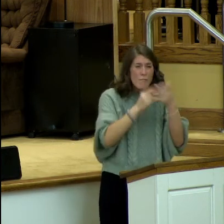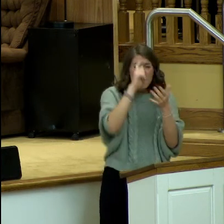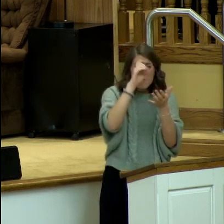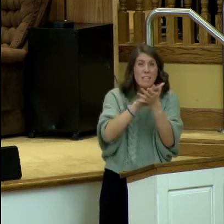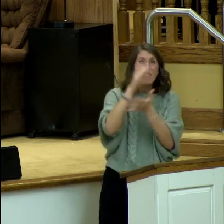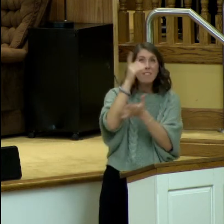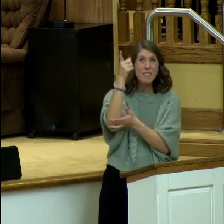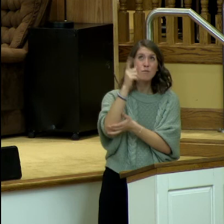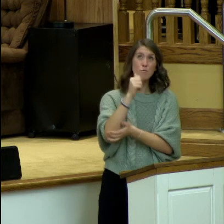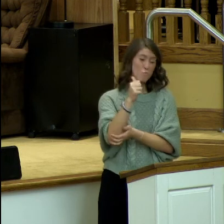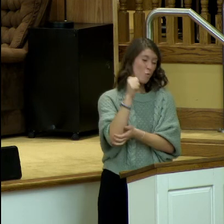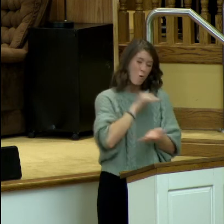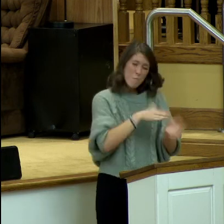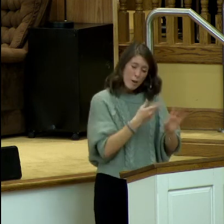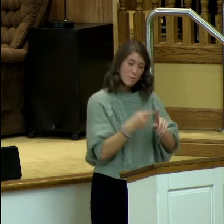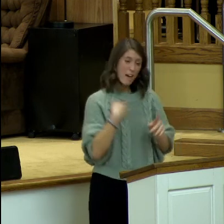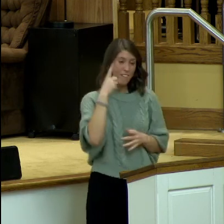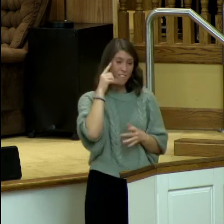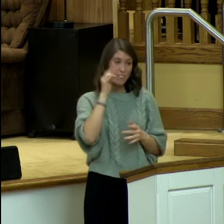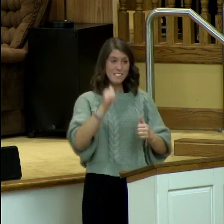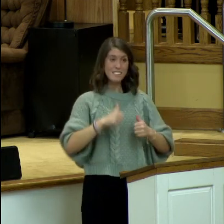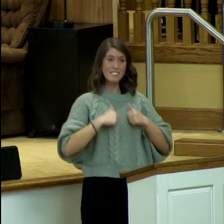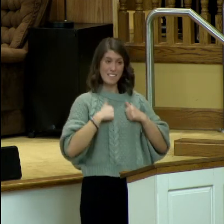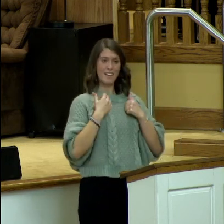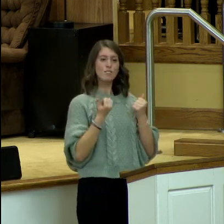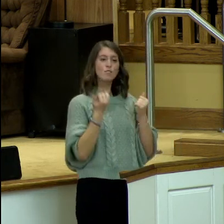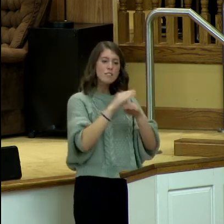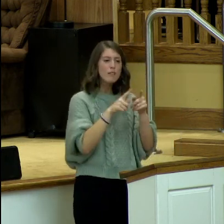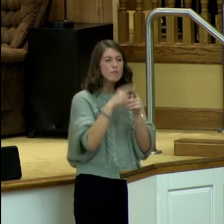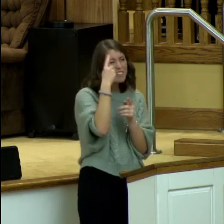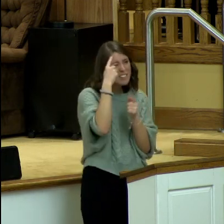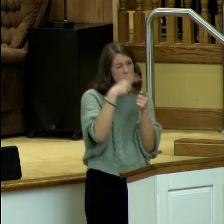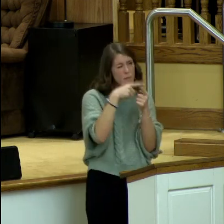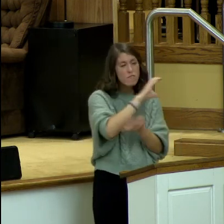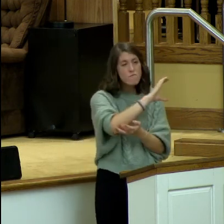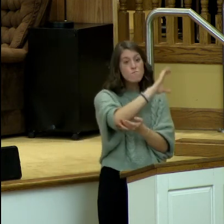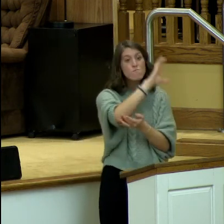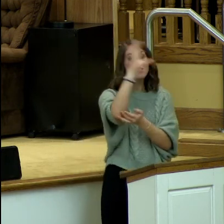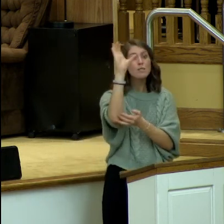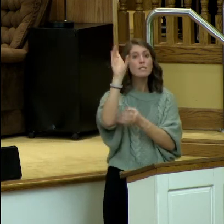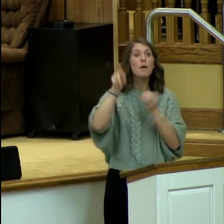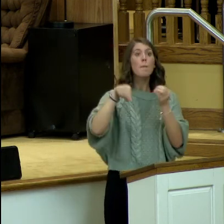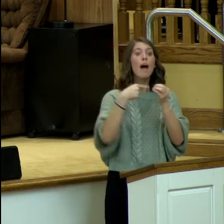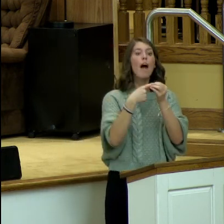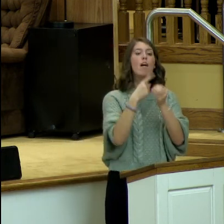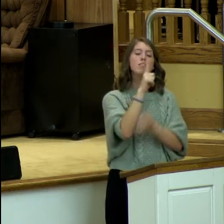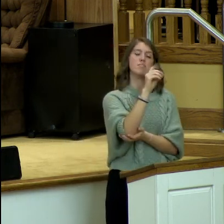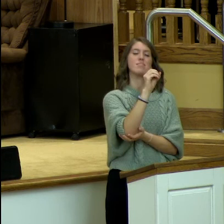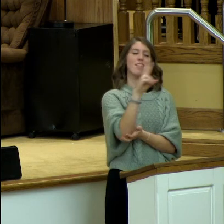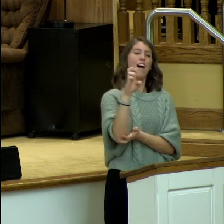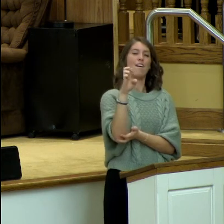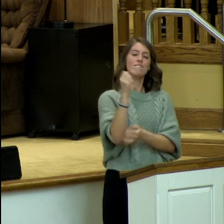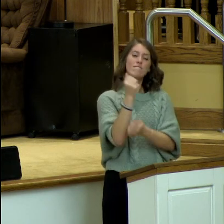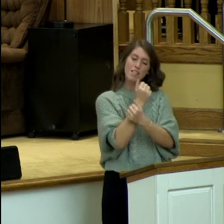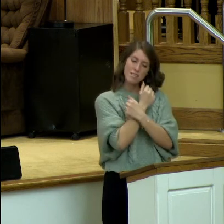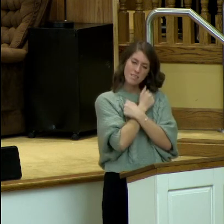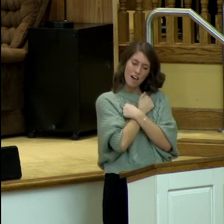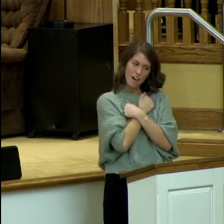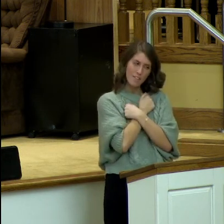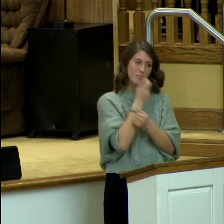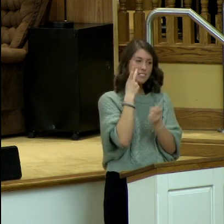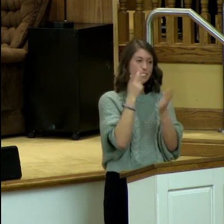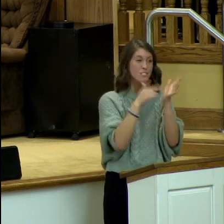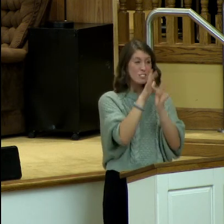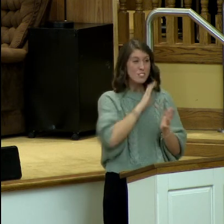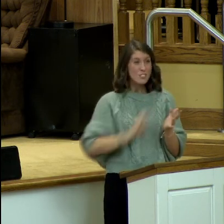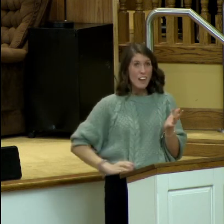perish, but have everlasting life. And so tonight, when you think about it, Christmas is all about love. You see, for Jesus